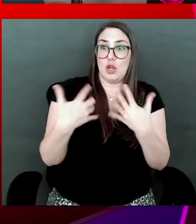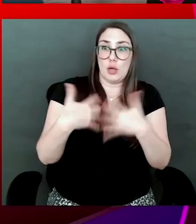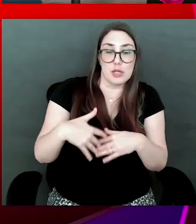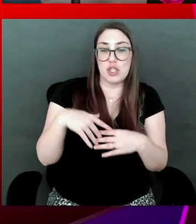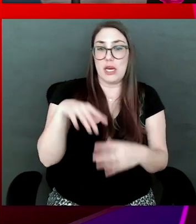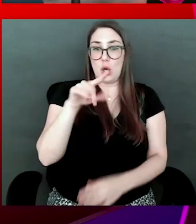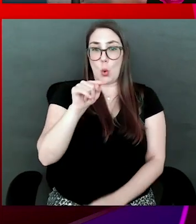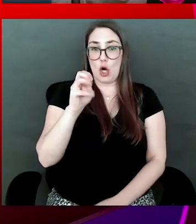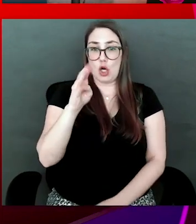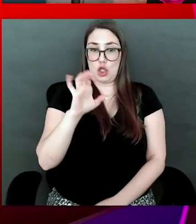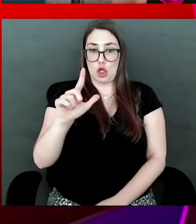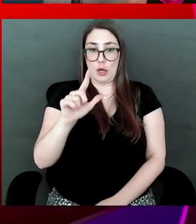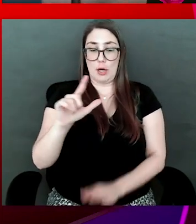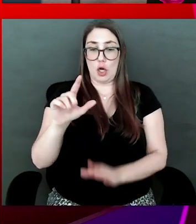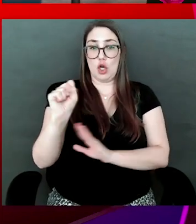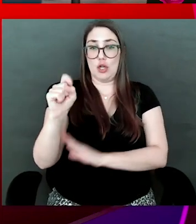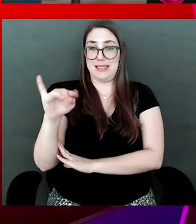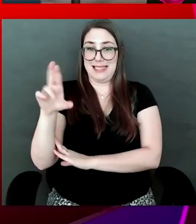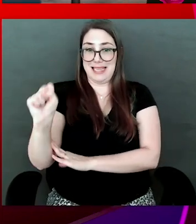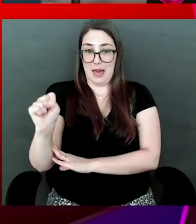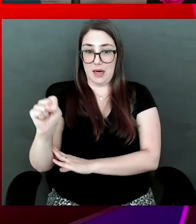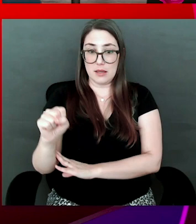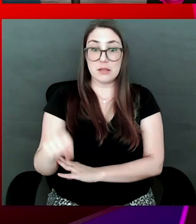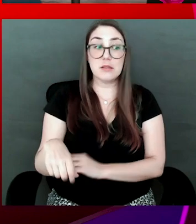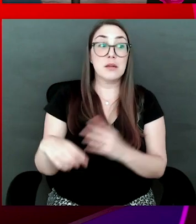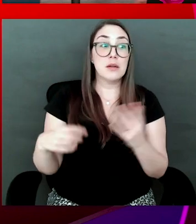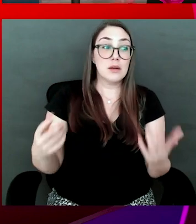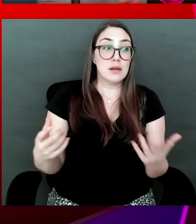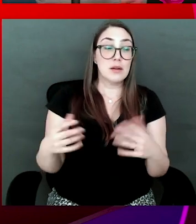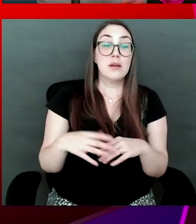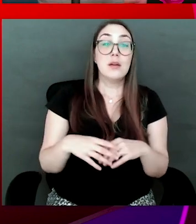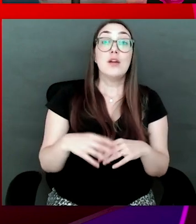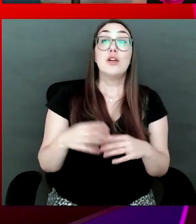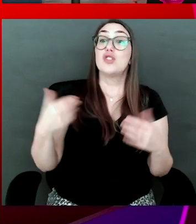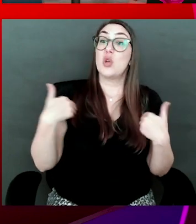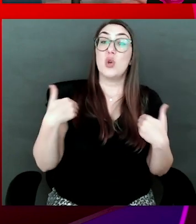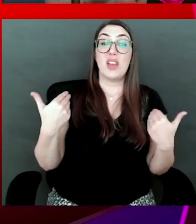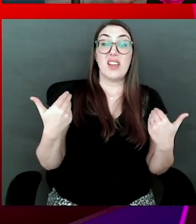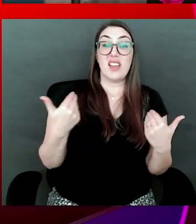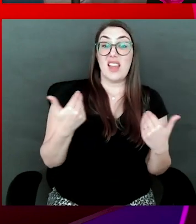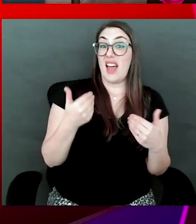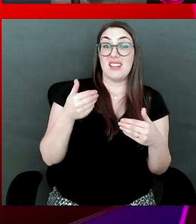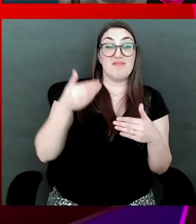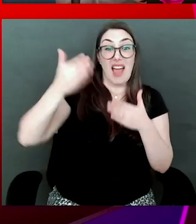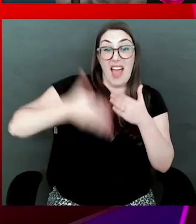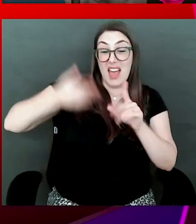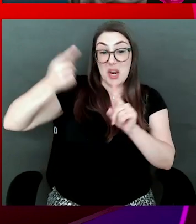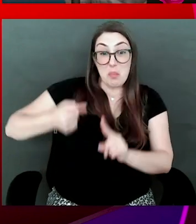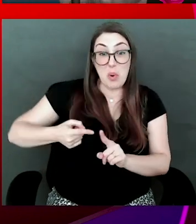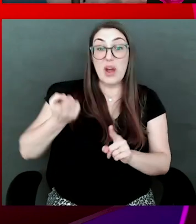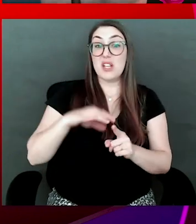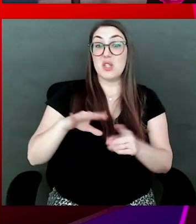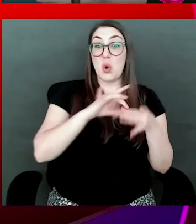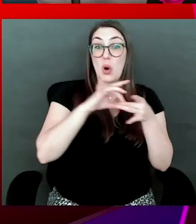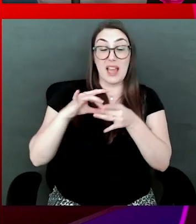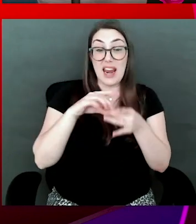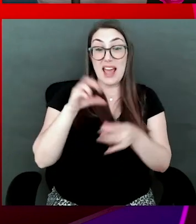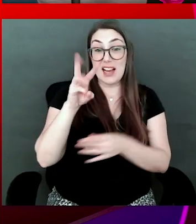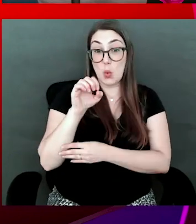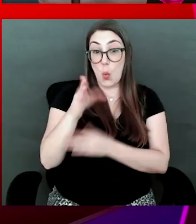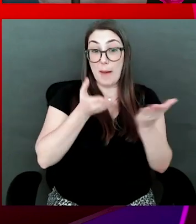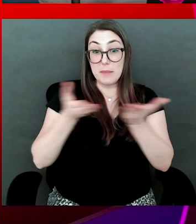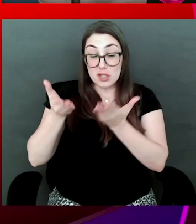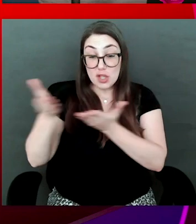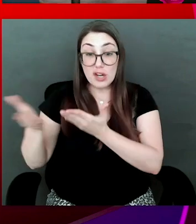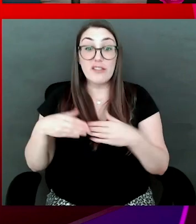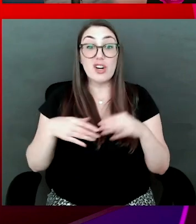instance. So we get the information for the compute. You get things like WebSocket endpoints. So game servers need to connect over WebSocket to register.